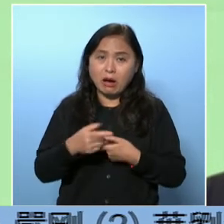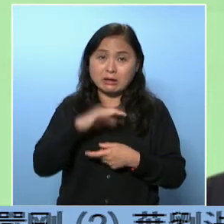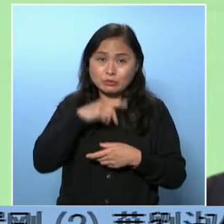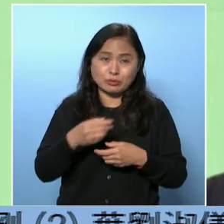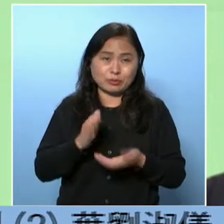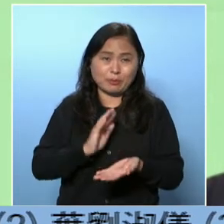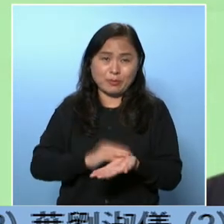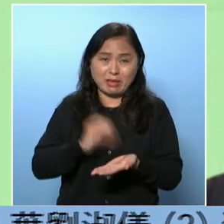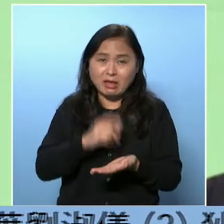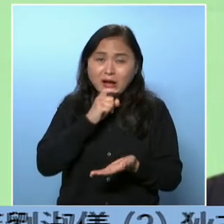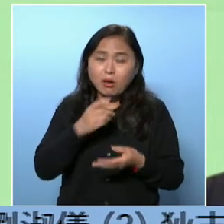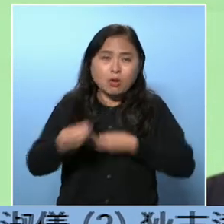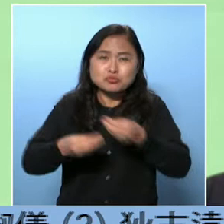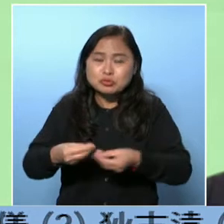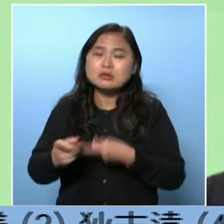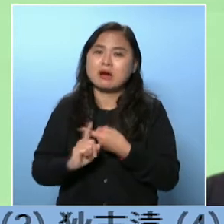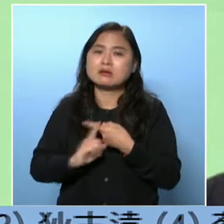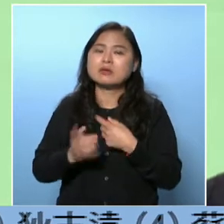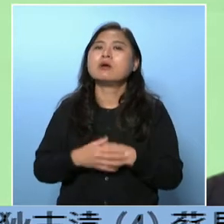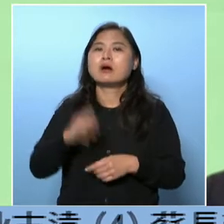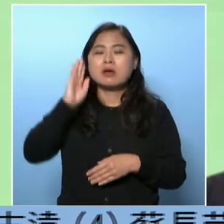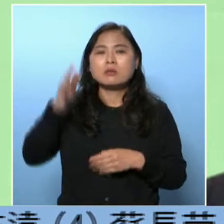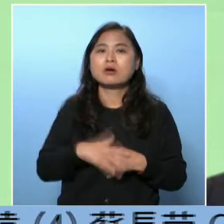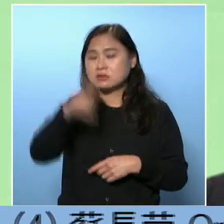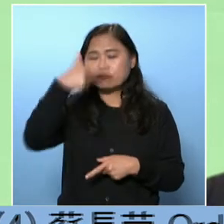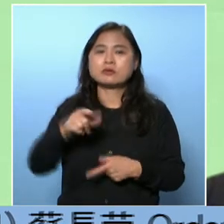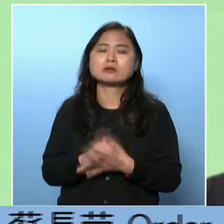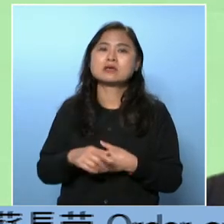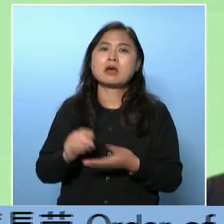infect their family members if they are actually